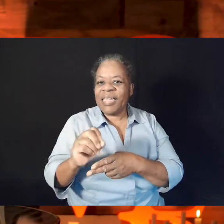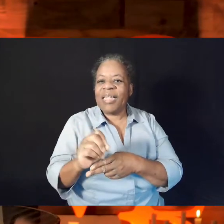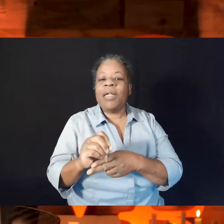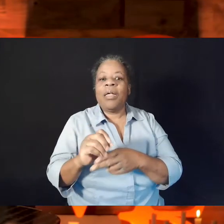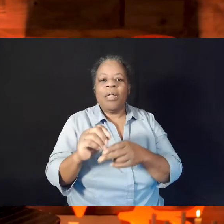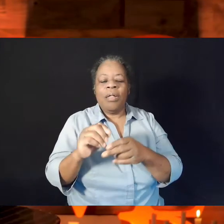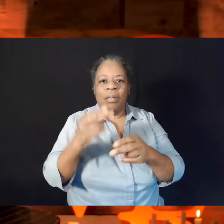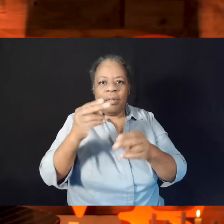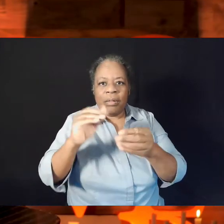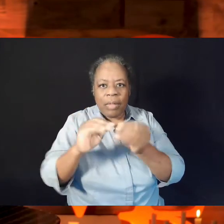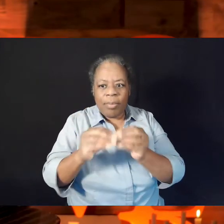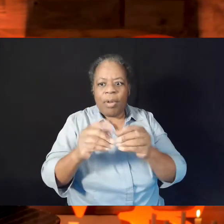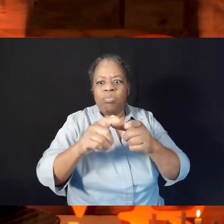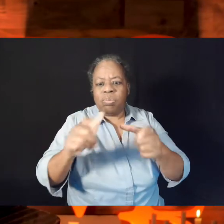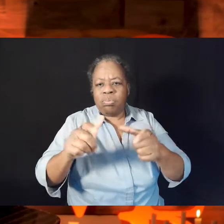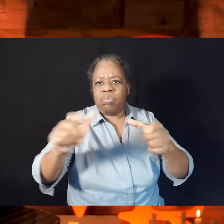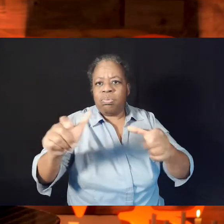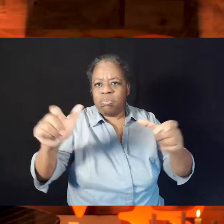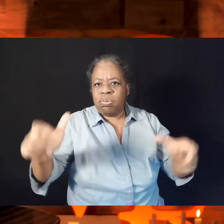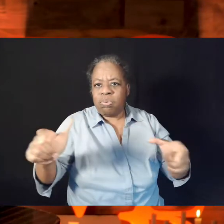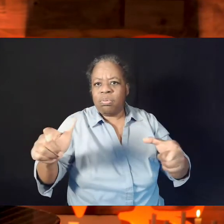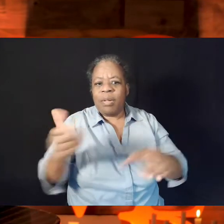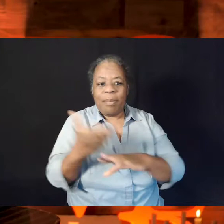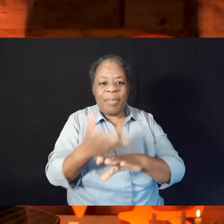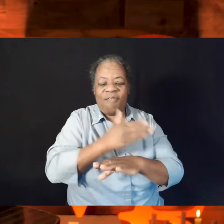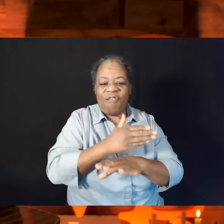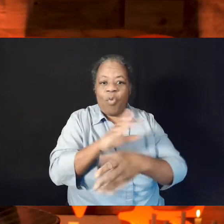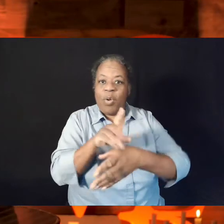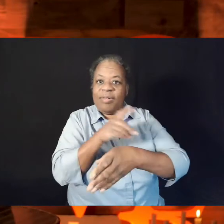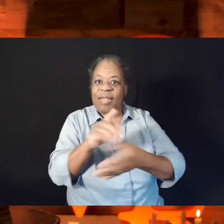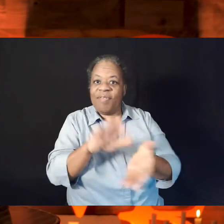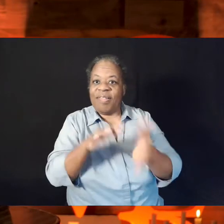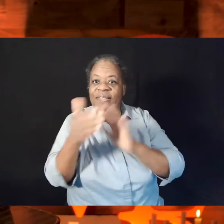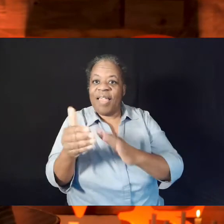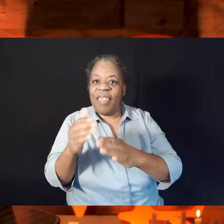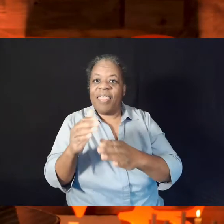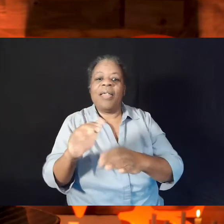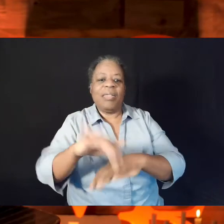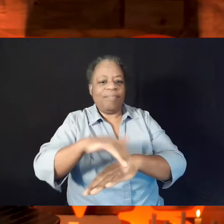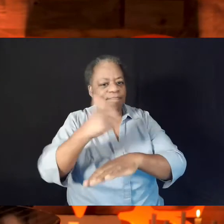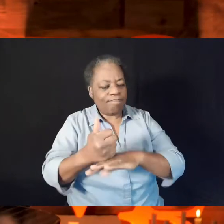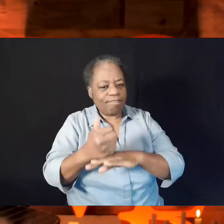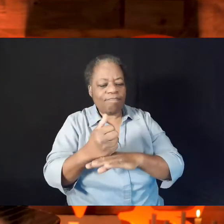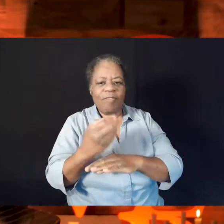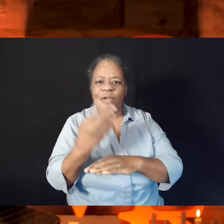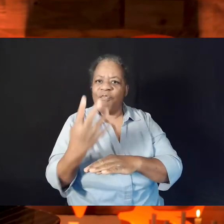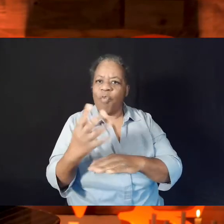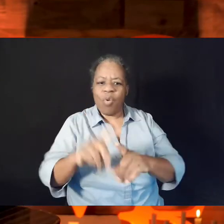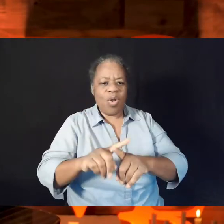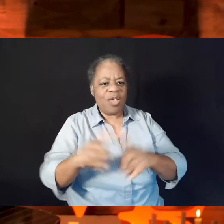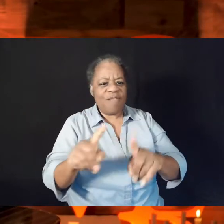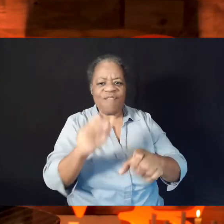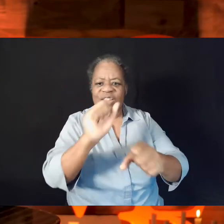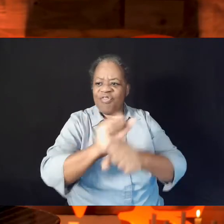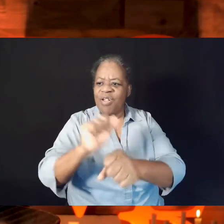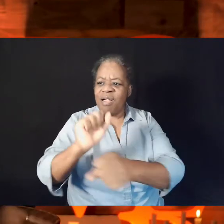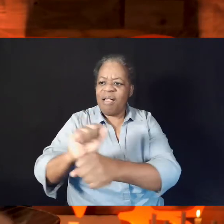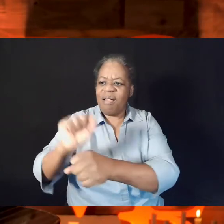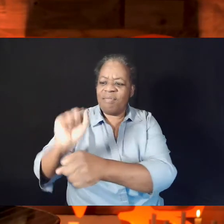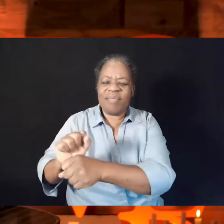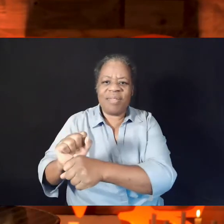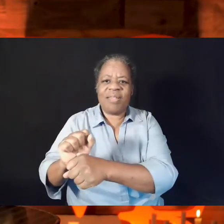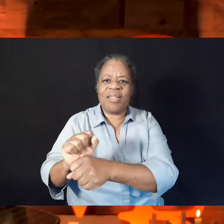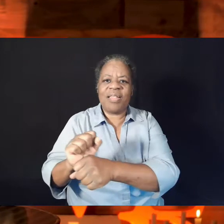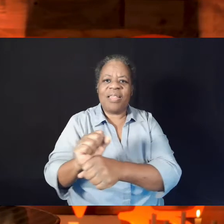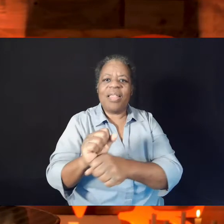large. So before David's death, he created four different tasks and split the Levites into those four groups to